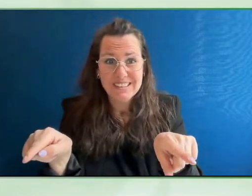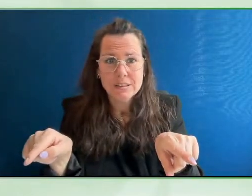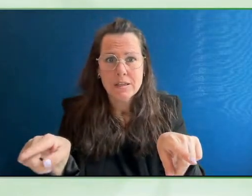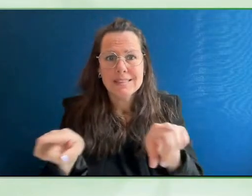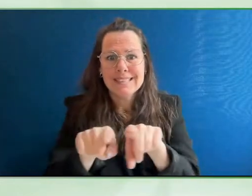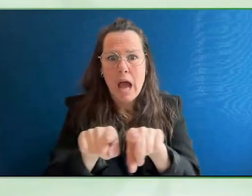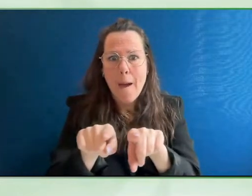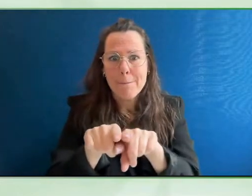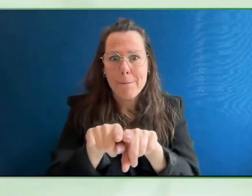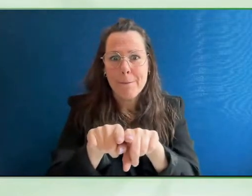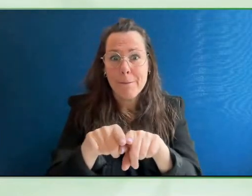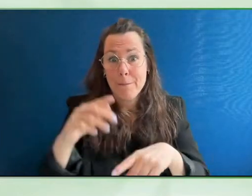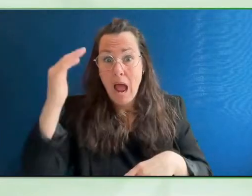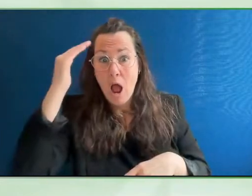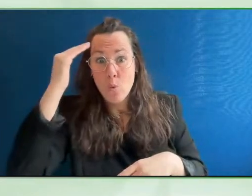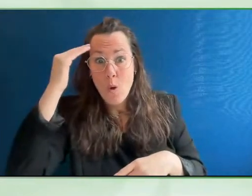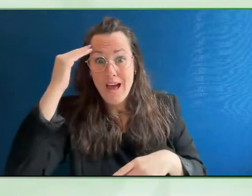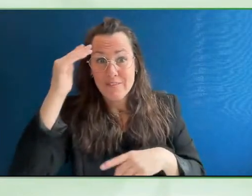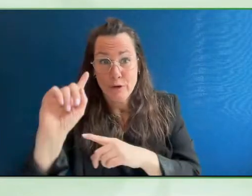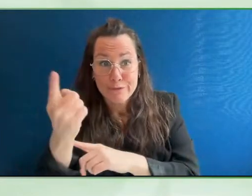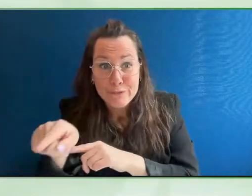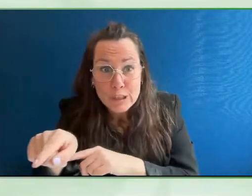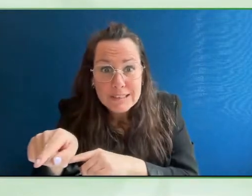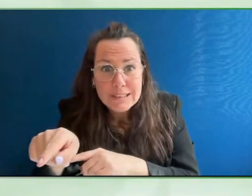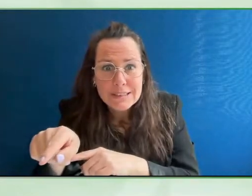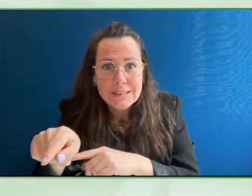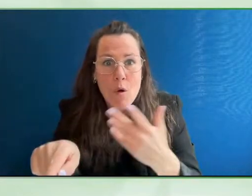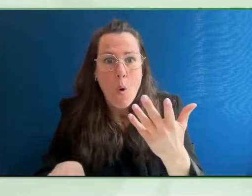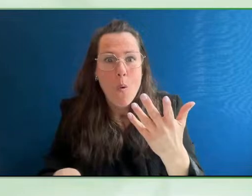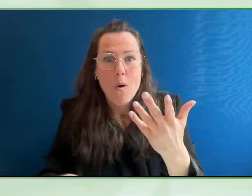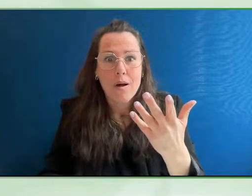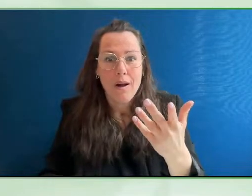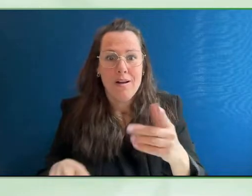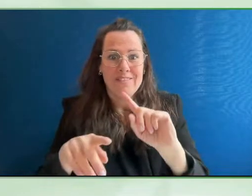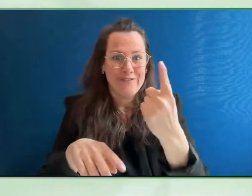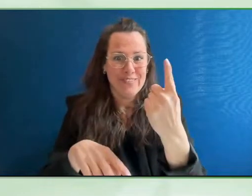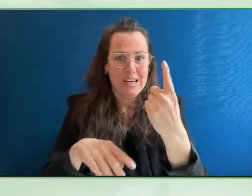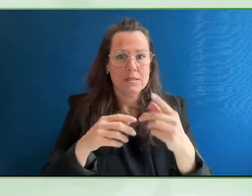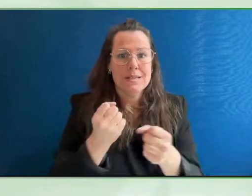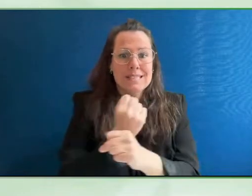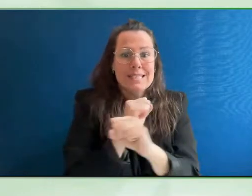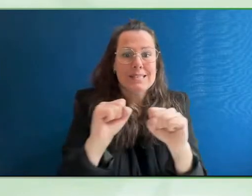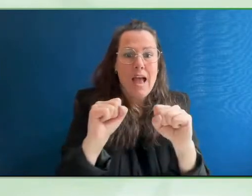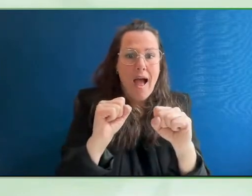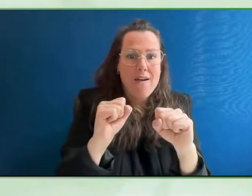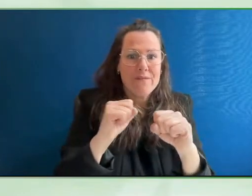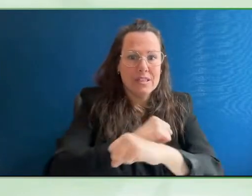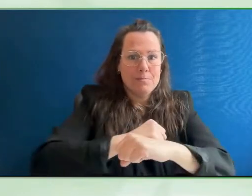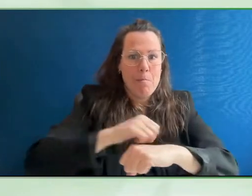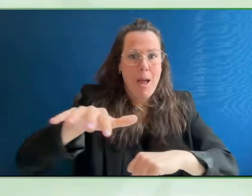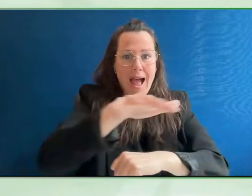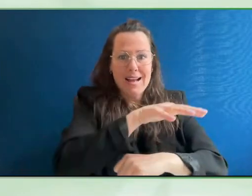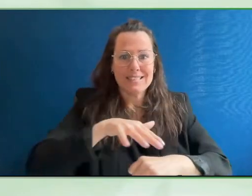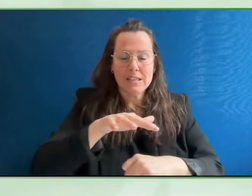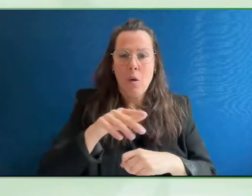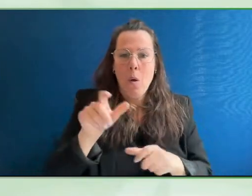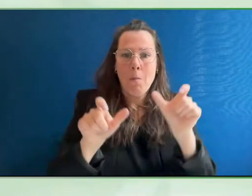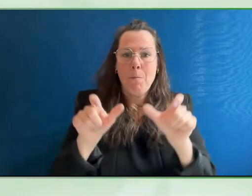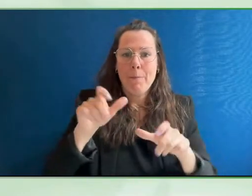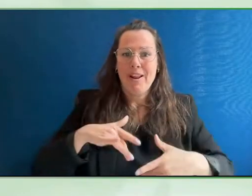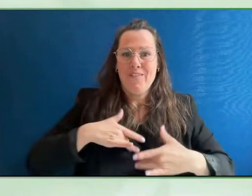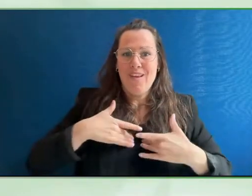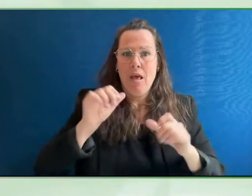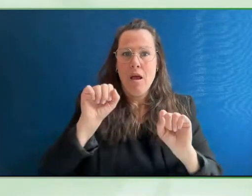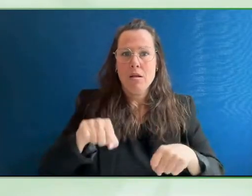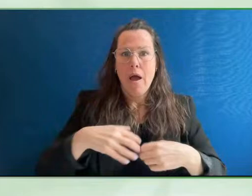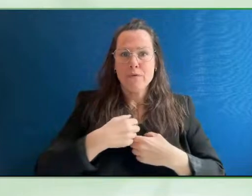didn't realize, because I had this belief in my head that dyslexia meant this. Like words were supposed to be spinning on the page and stuff like that. That wasn't my experience.